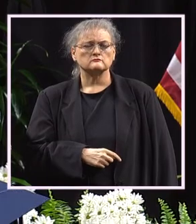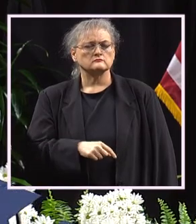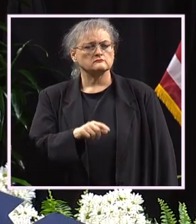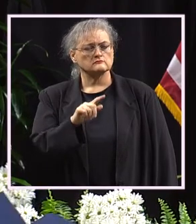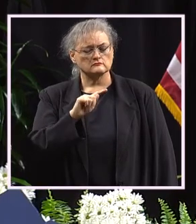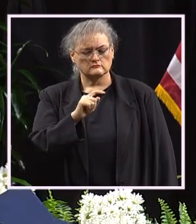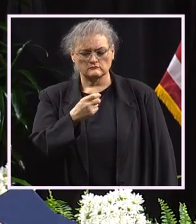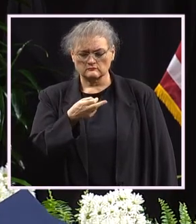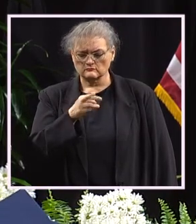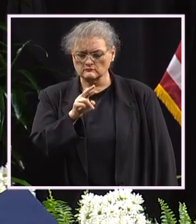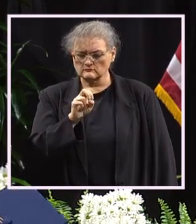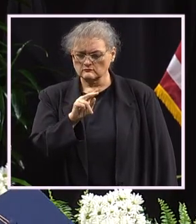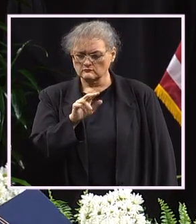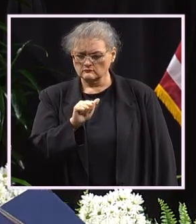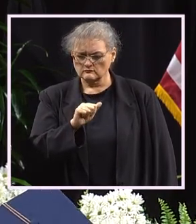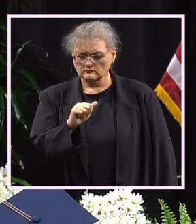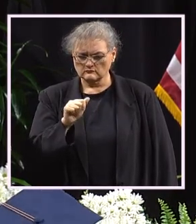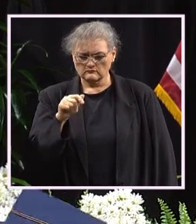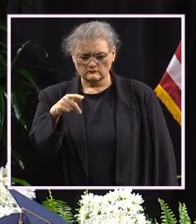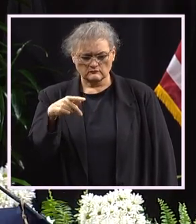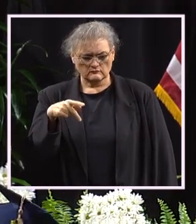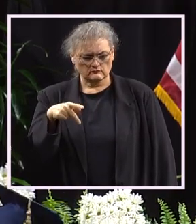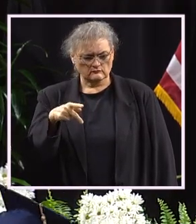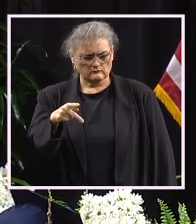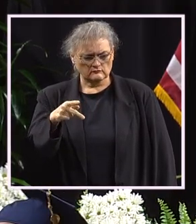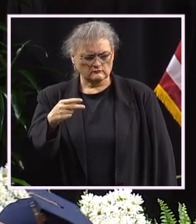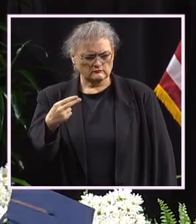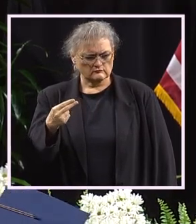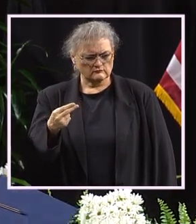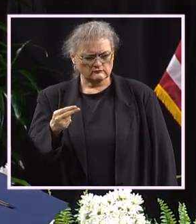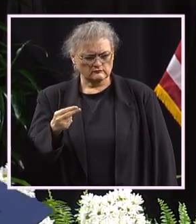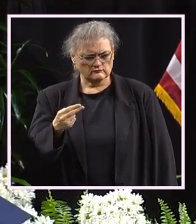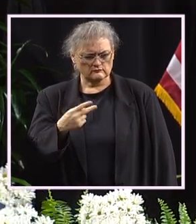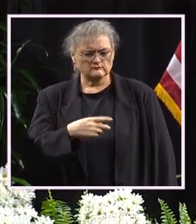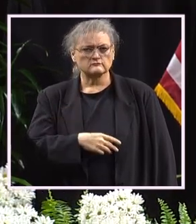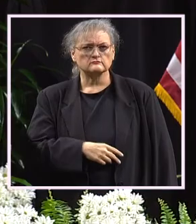Sarana Hilal Habmudal, cum laude.